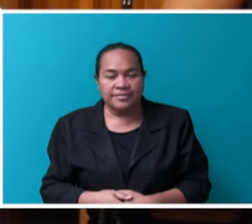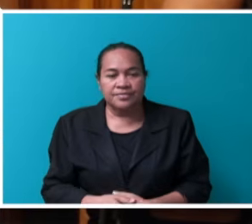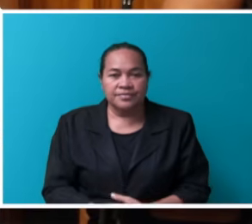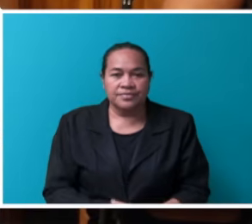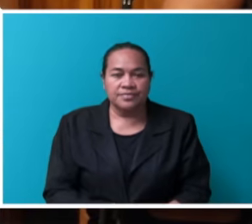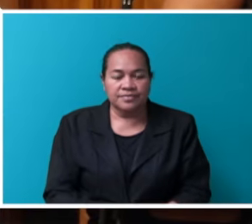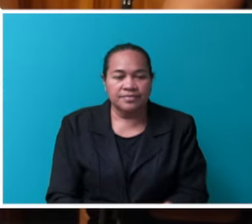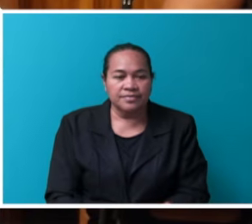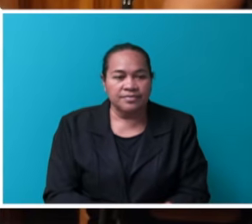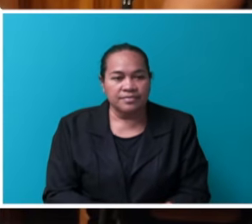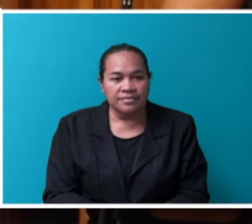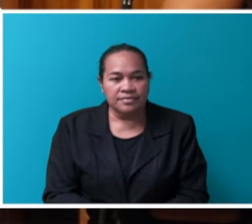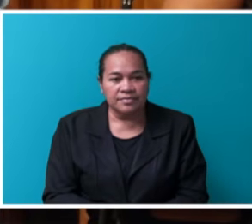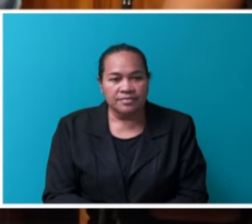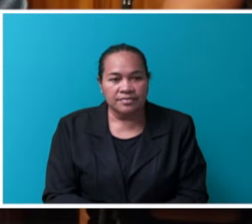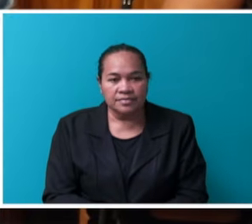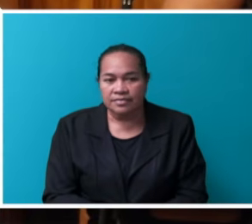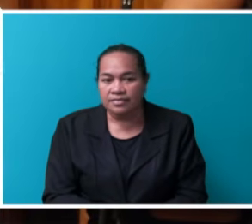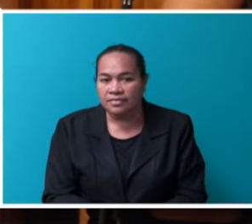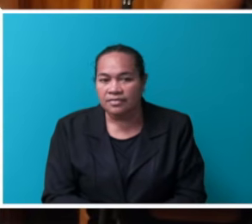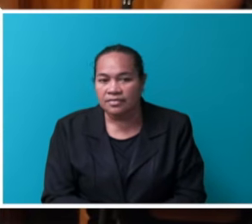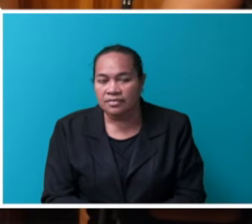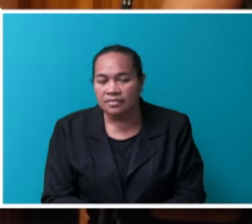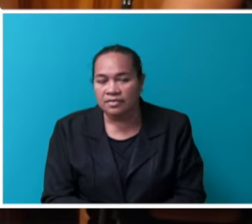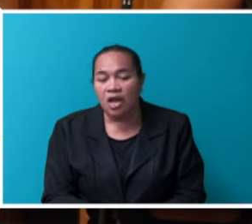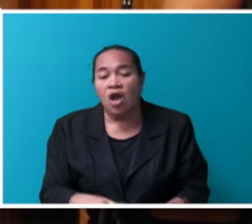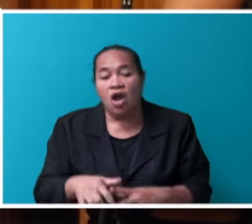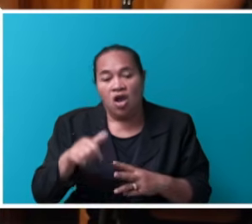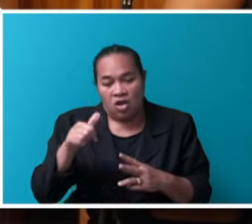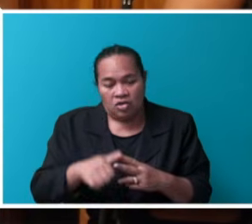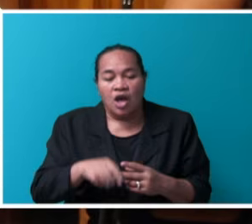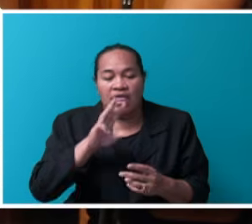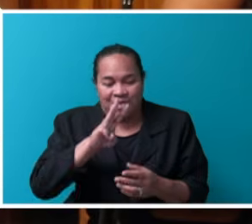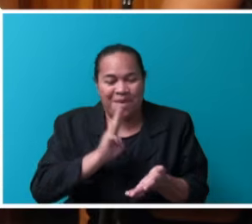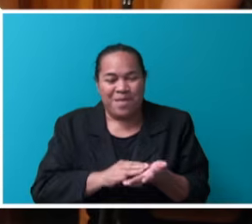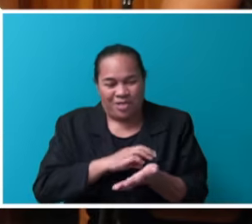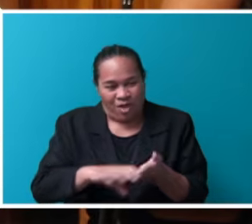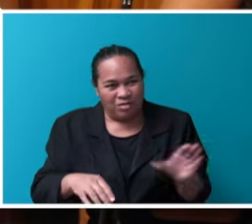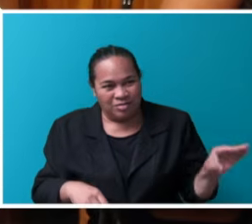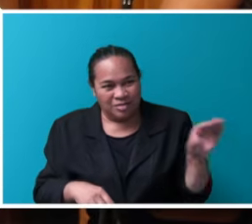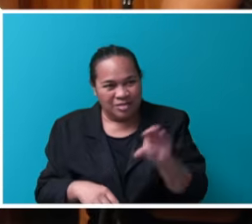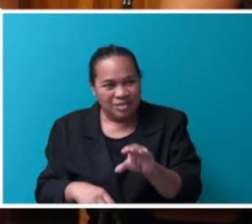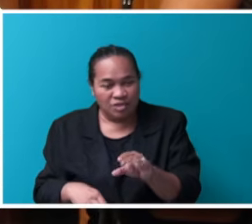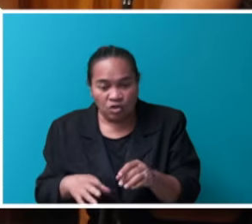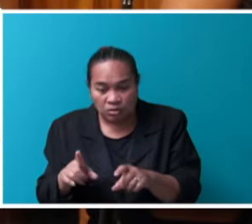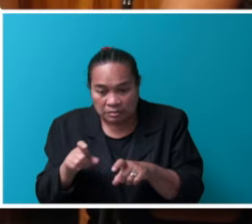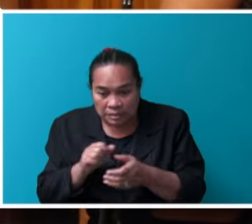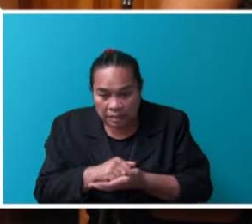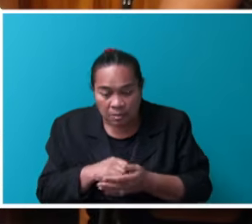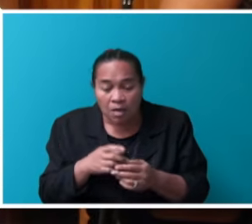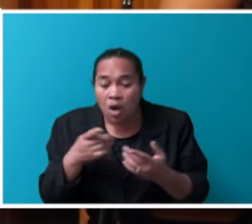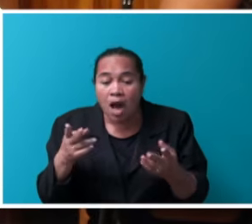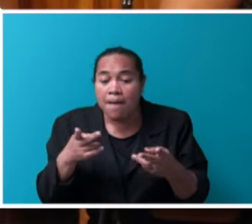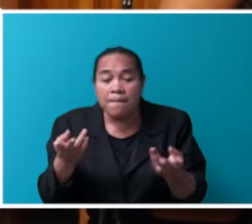This includes $3 million to the Drainage Board to maintain drainage schemes in non-municipal areas